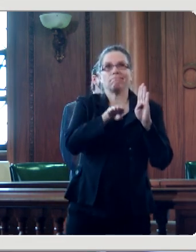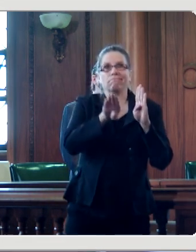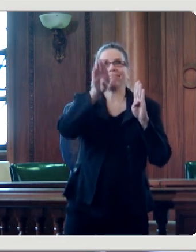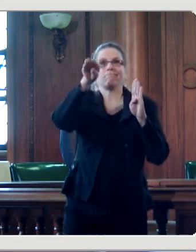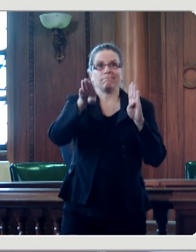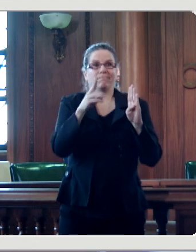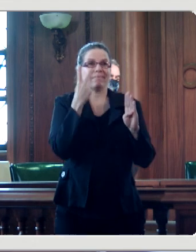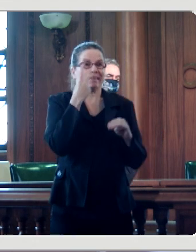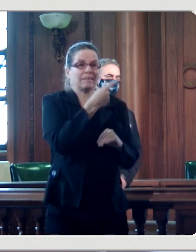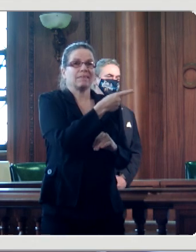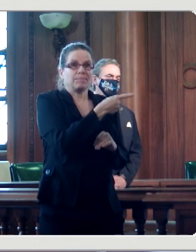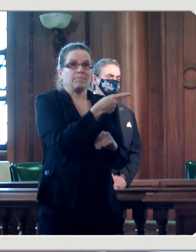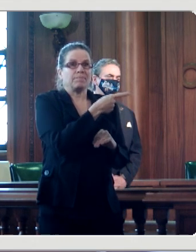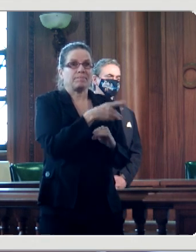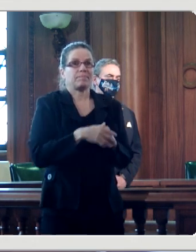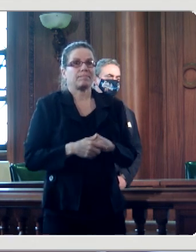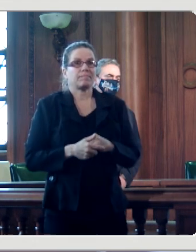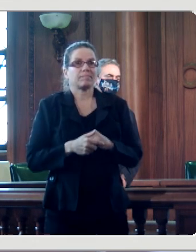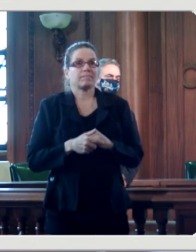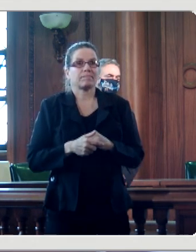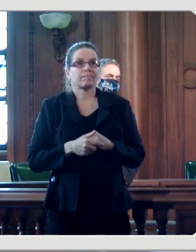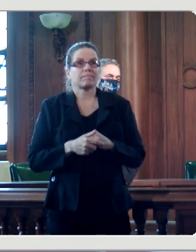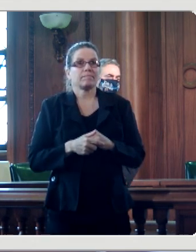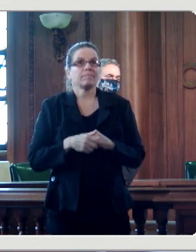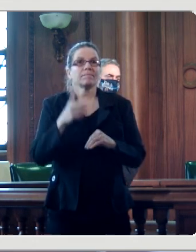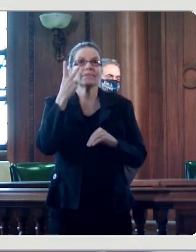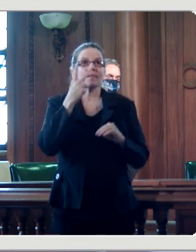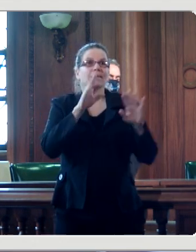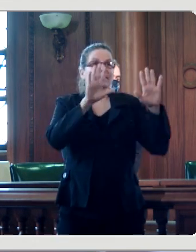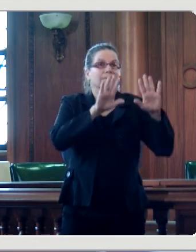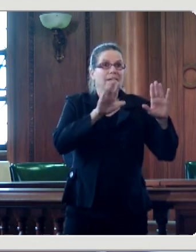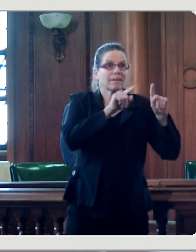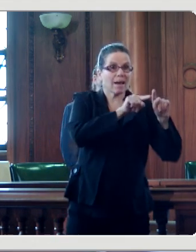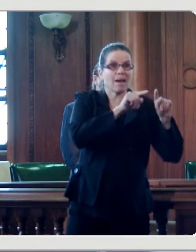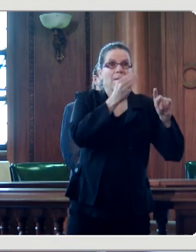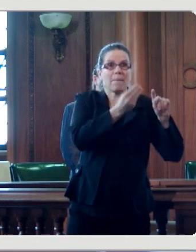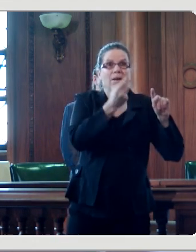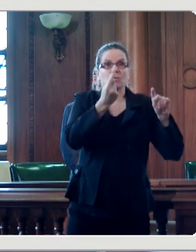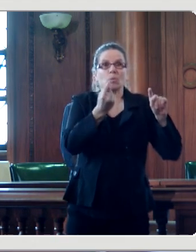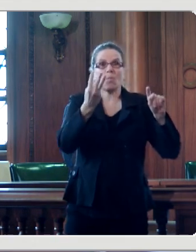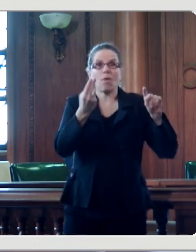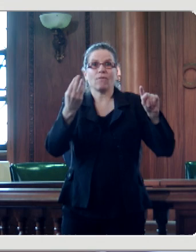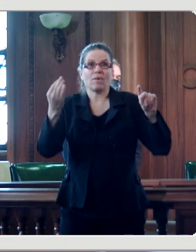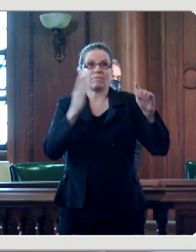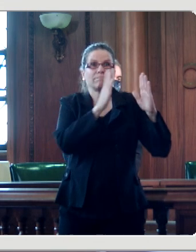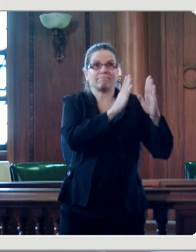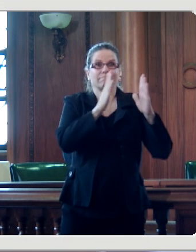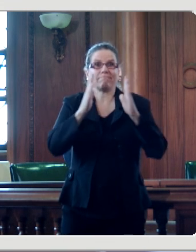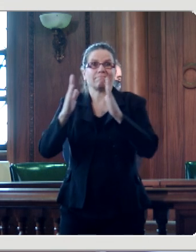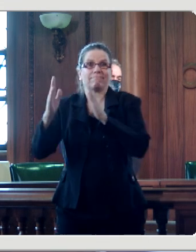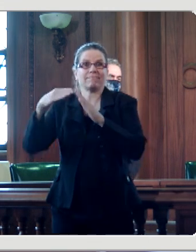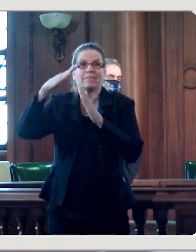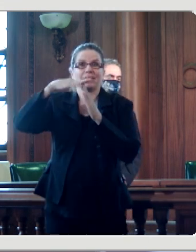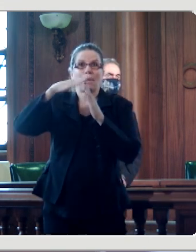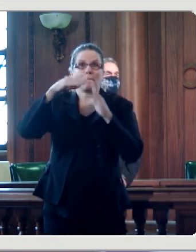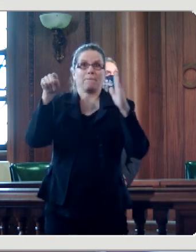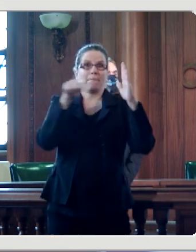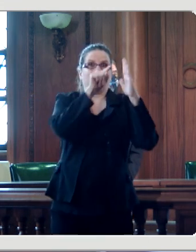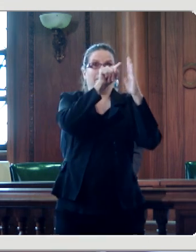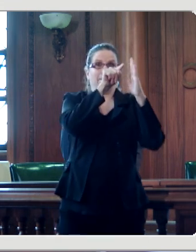94 Sunday, last Sunday, 122 Monday, 86 Tuesday, 210